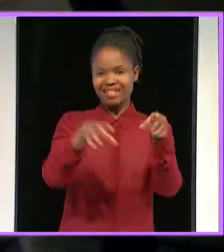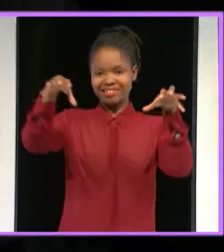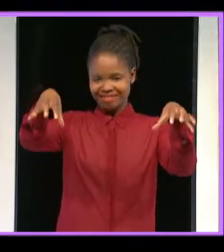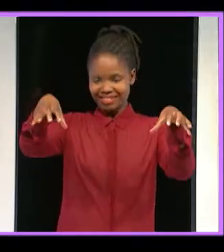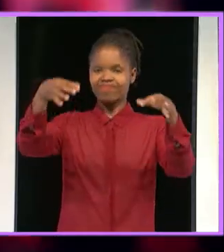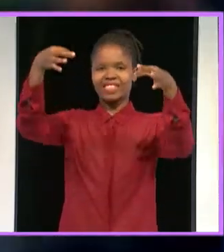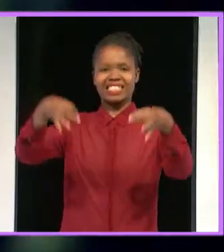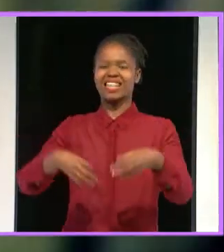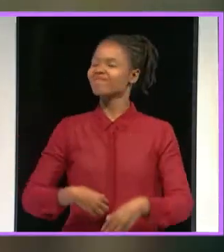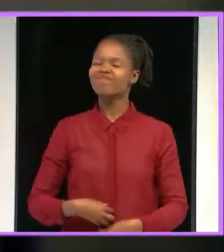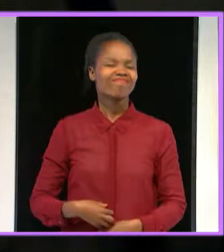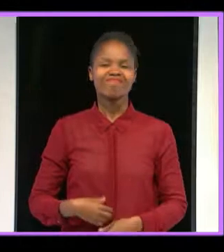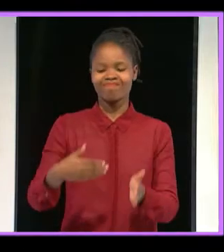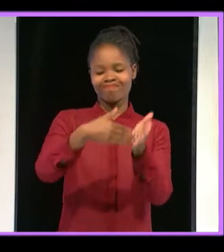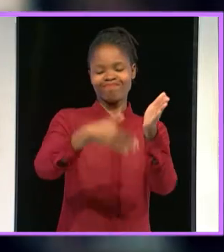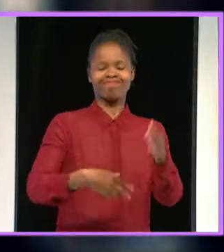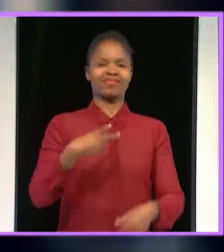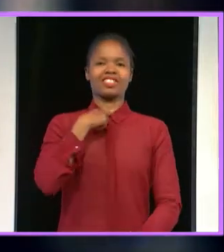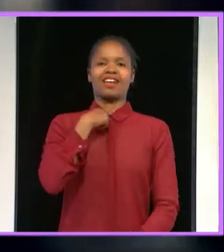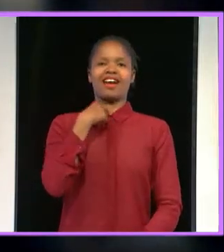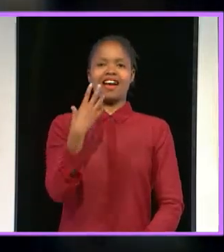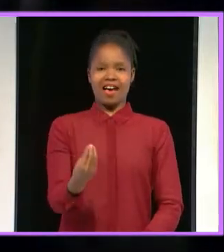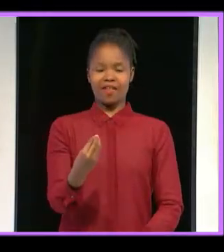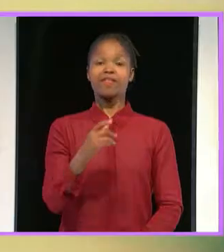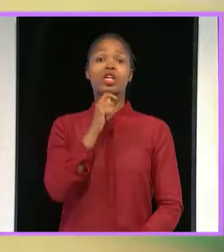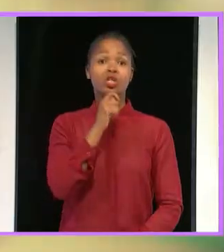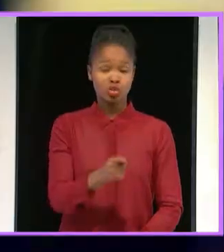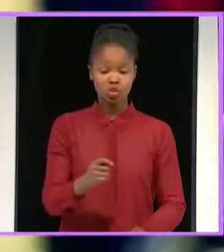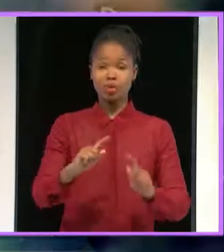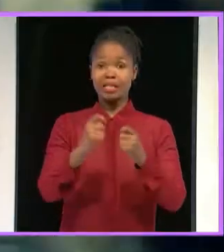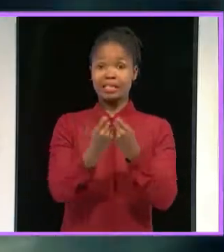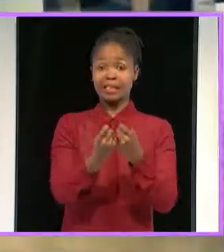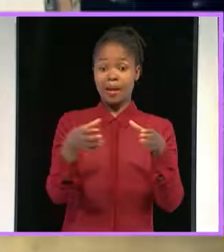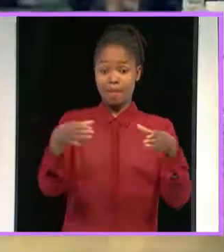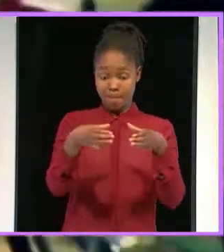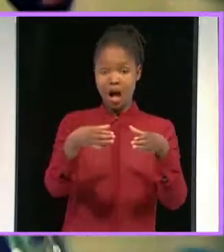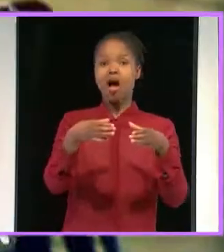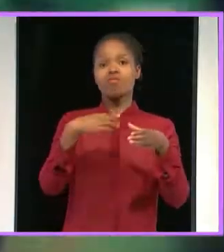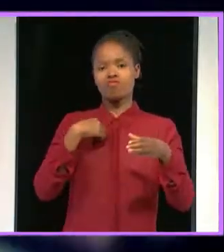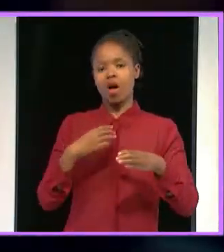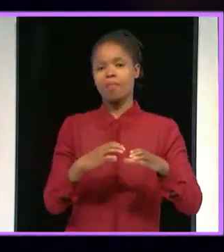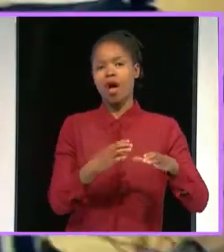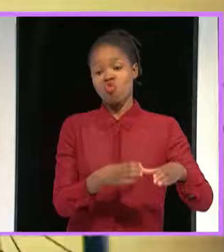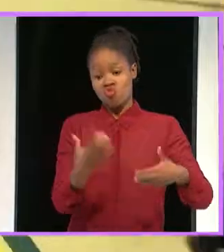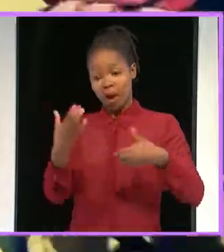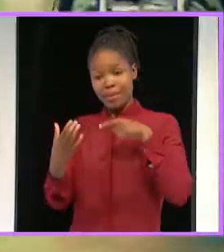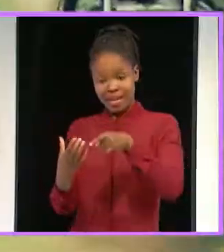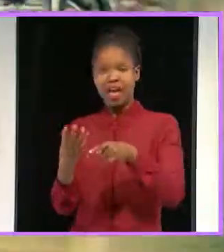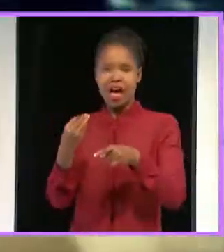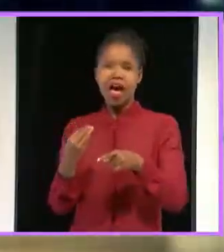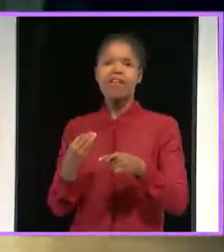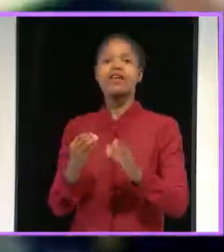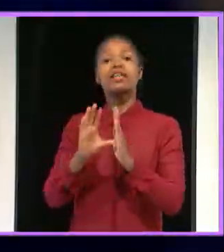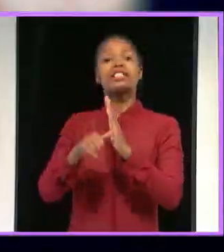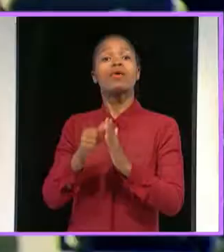came to us and they said, well, there is a rugby league side to wheelchair rugby, and we